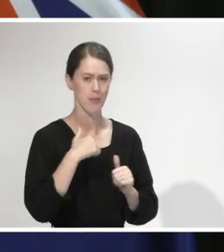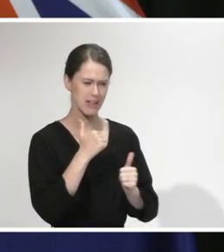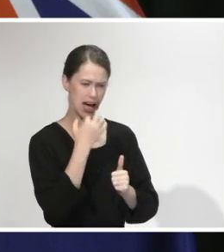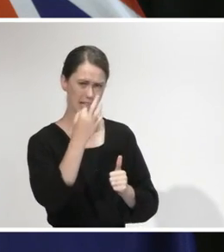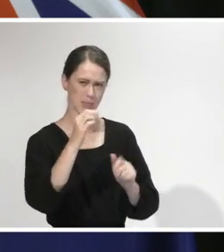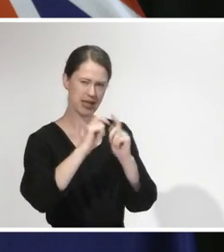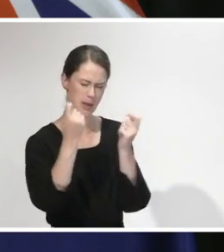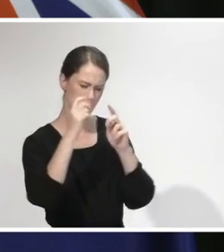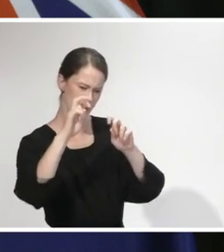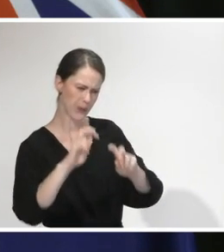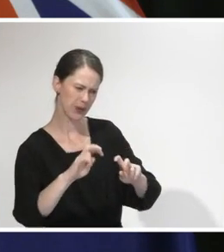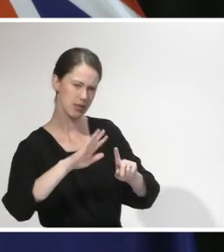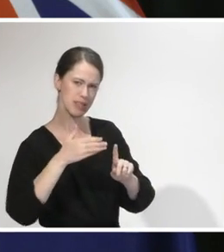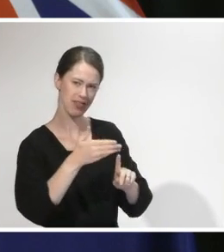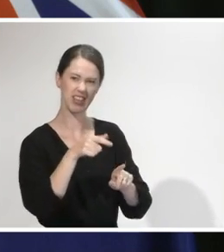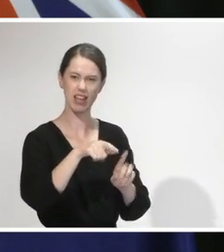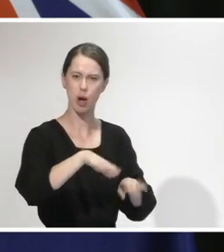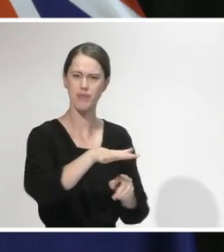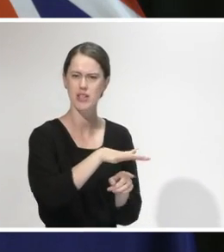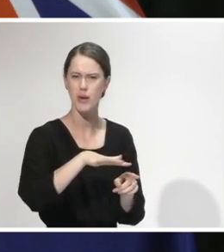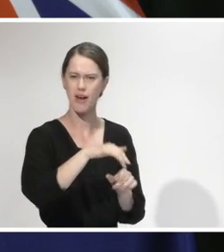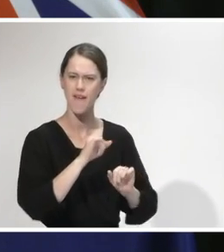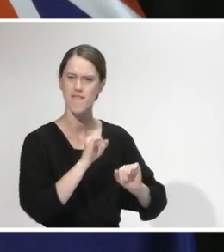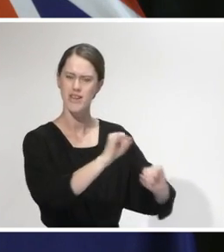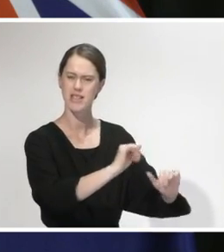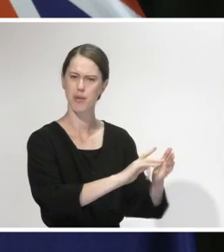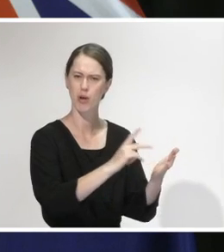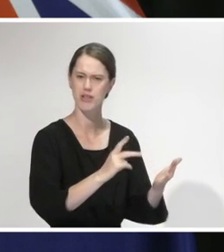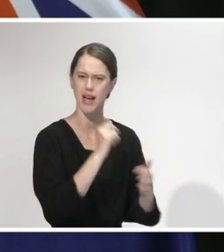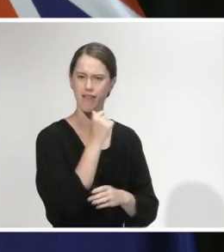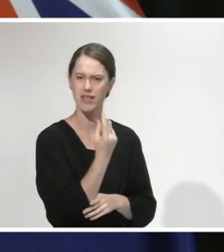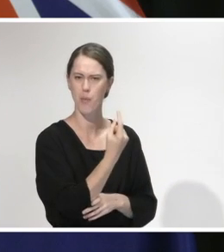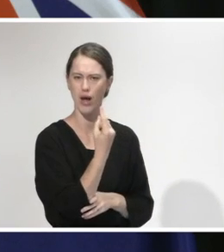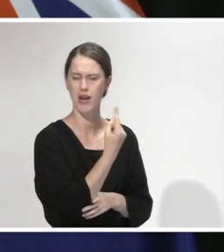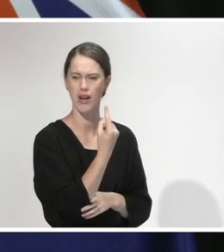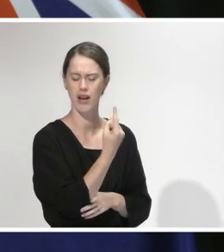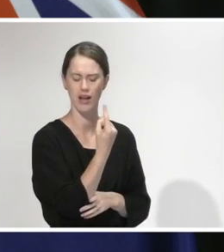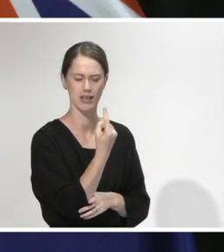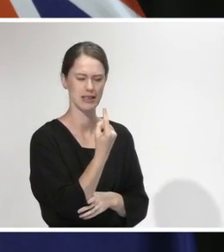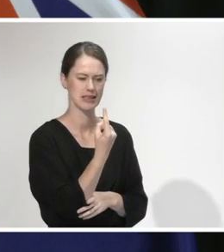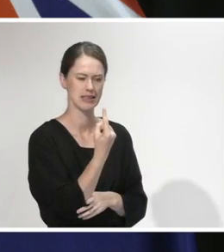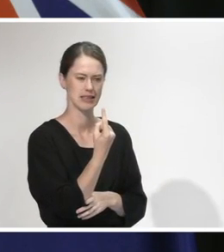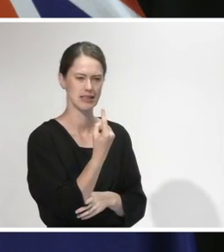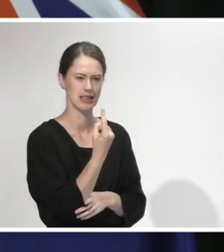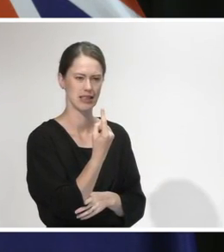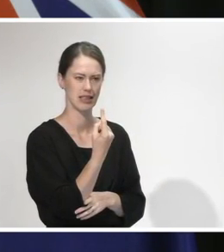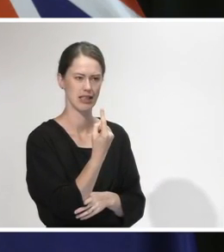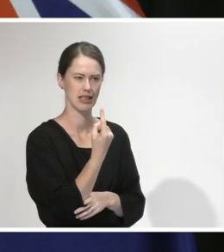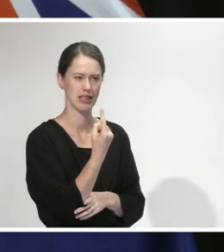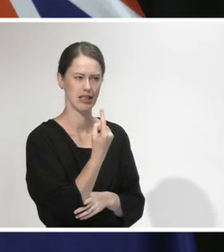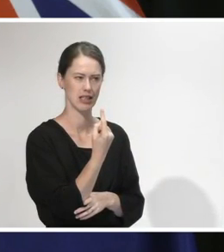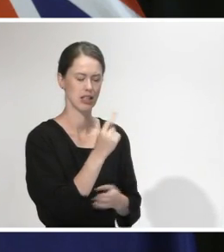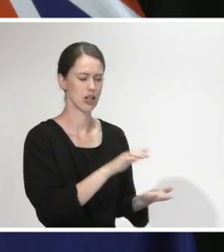my team to look at very specifically, is about the visiting policy for people who not just are dying, but